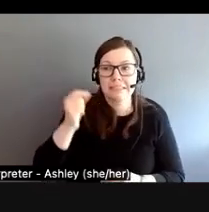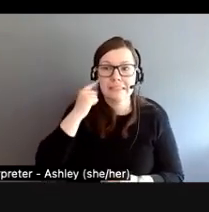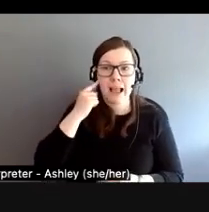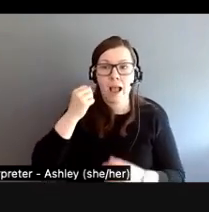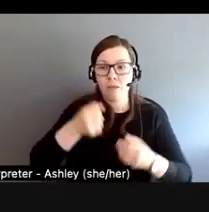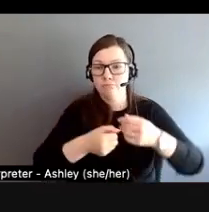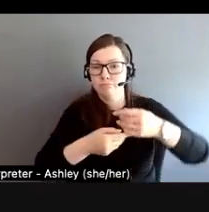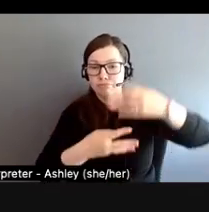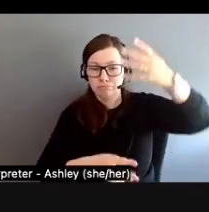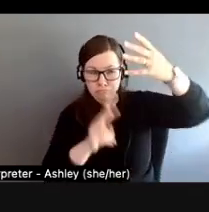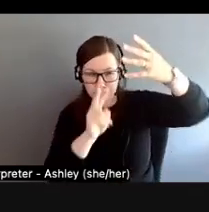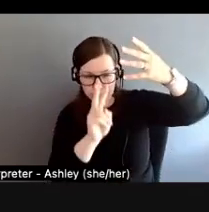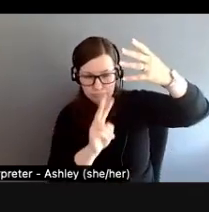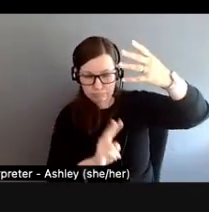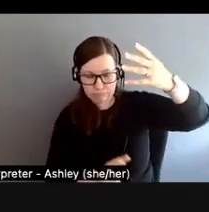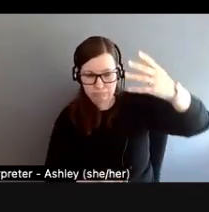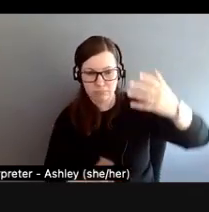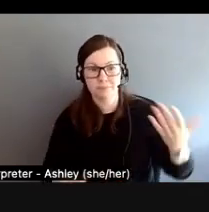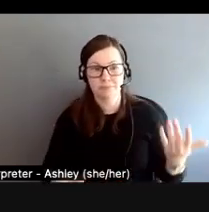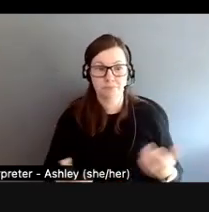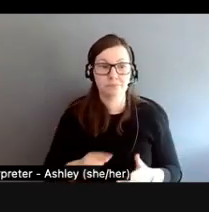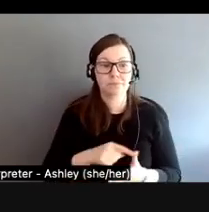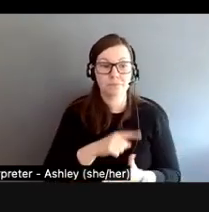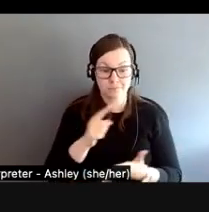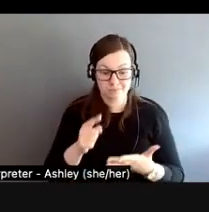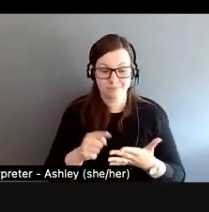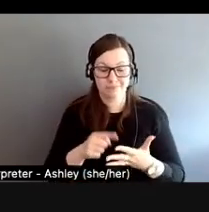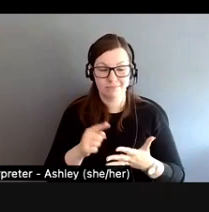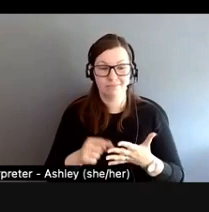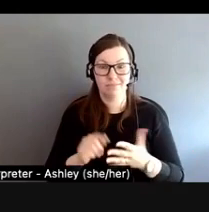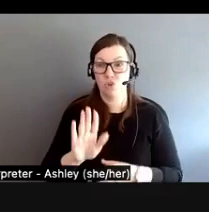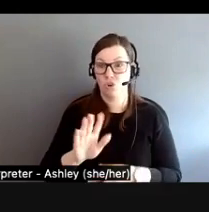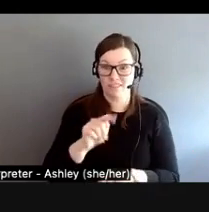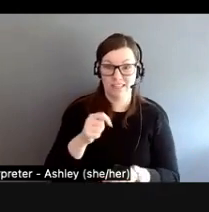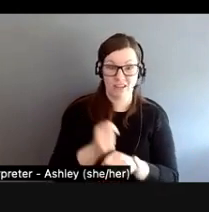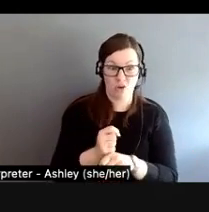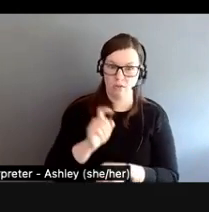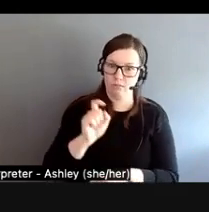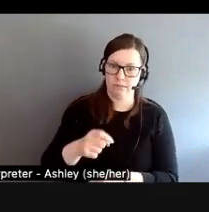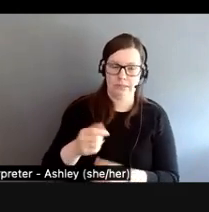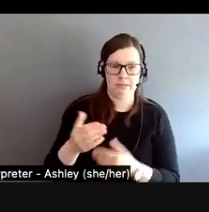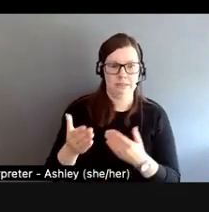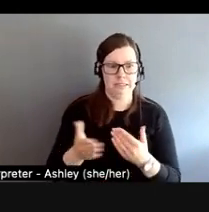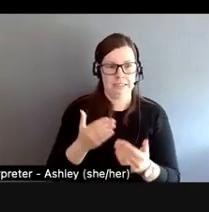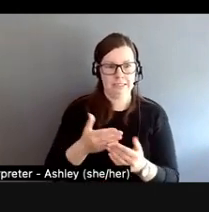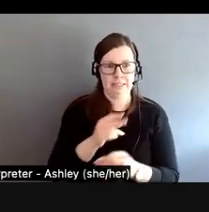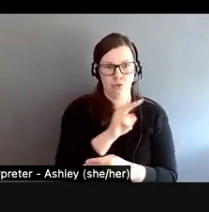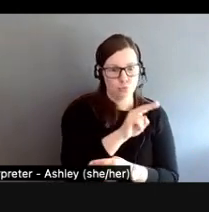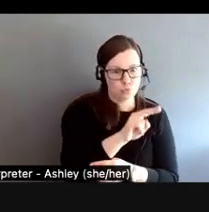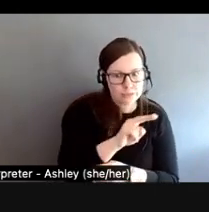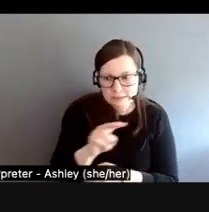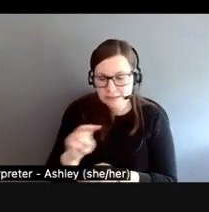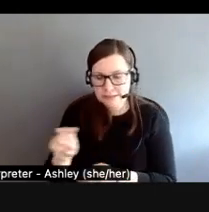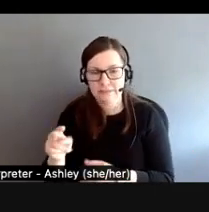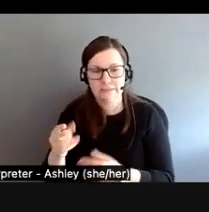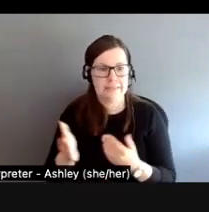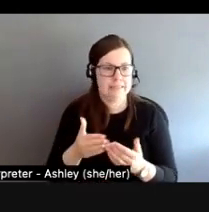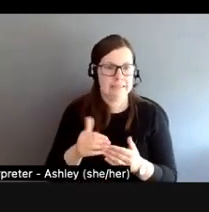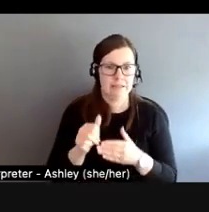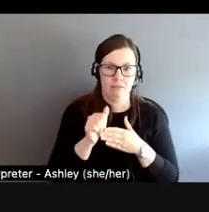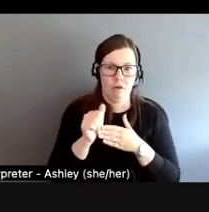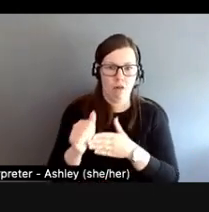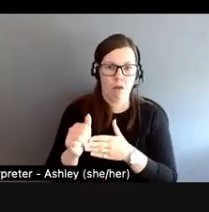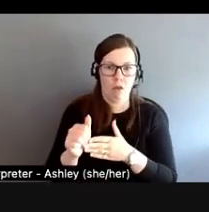and follow along, especially if you are like essential skills or literacy and basic skills, stuff like that. You want people to come to